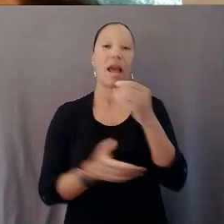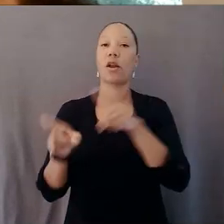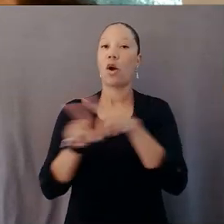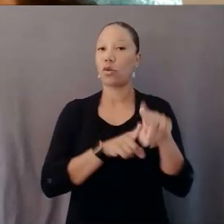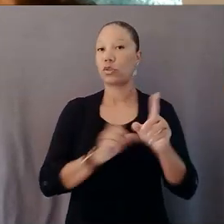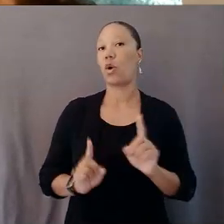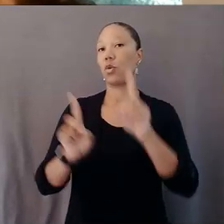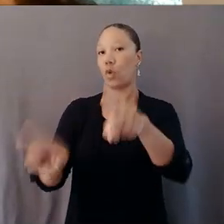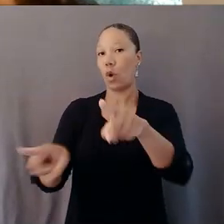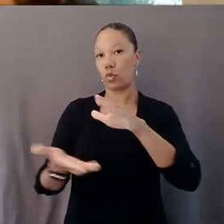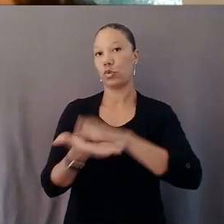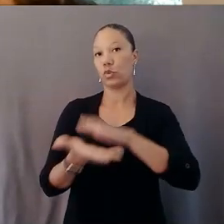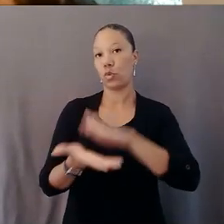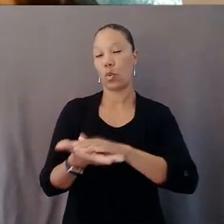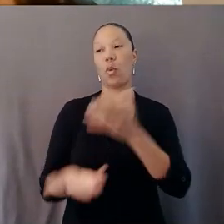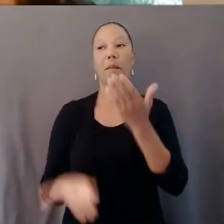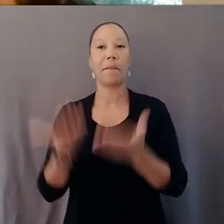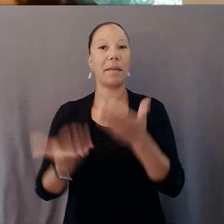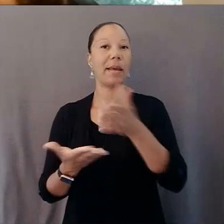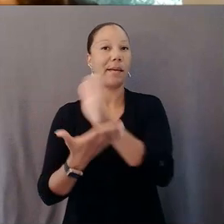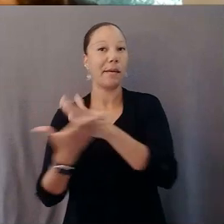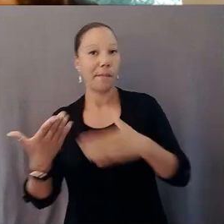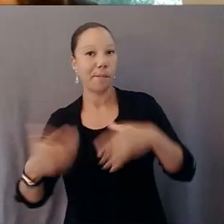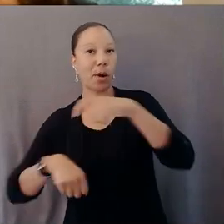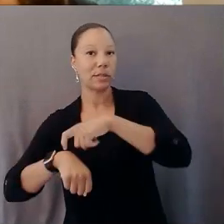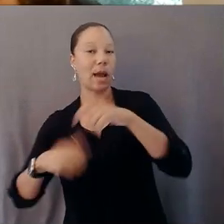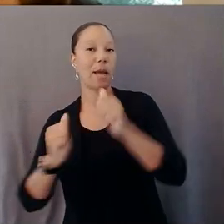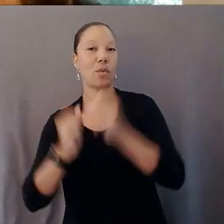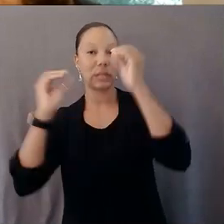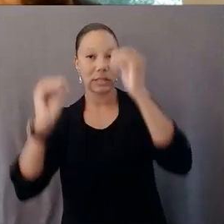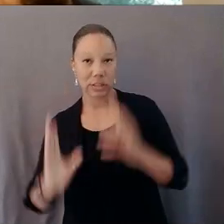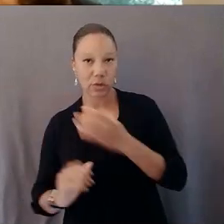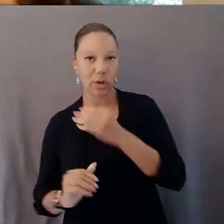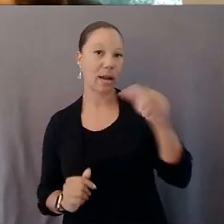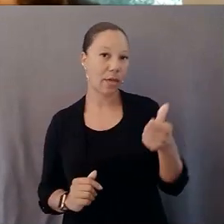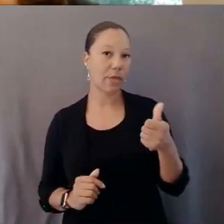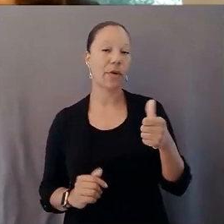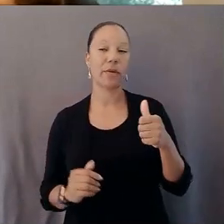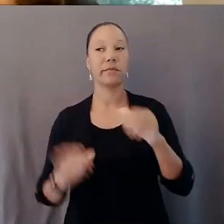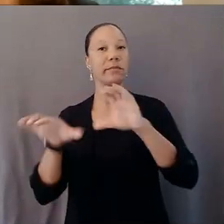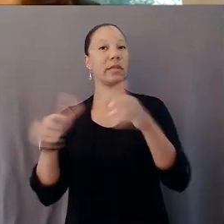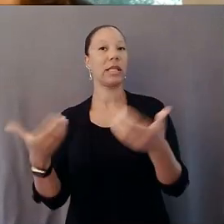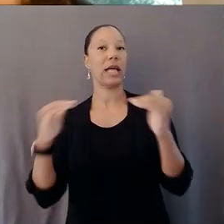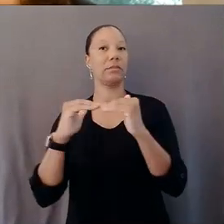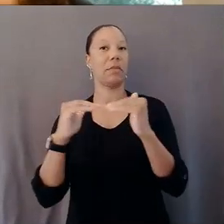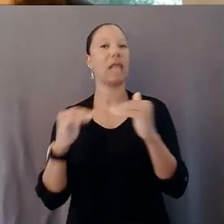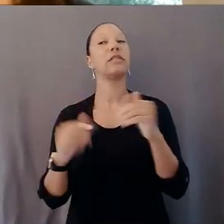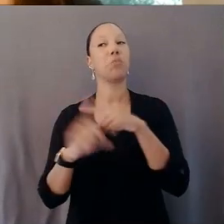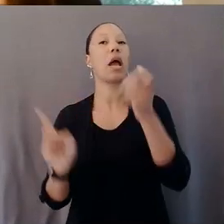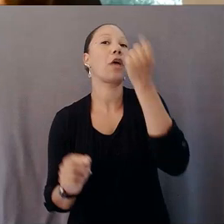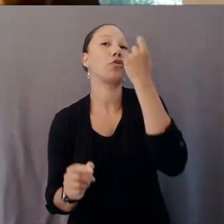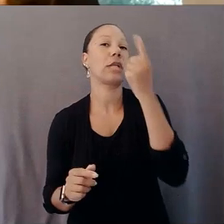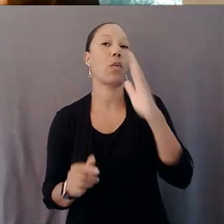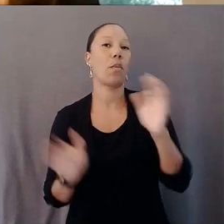student back at school physically with their teacher, with some other classmates. And I understand that it will be small groups.